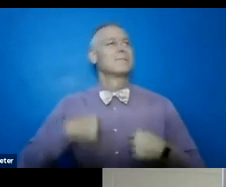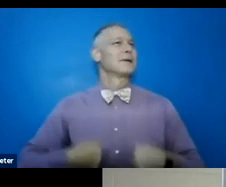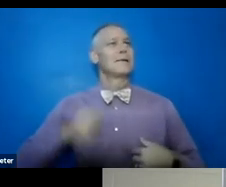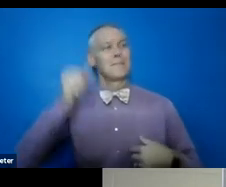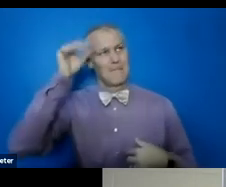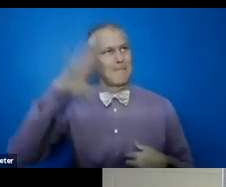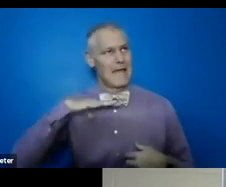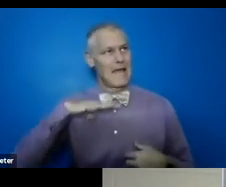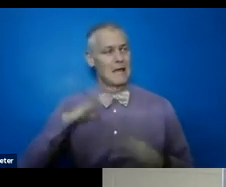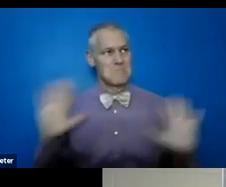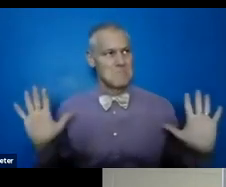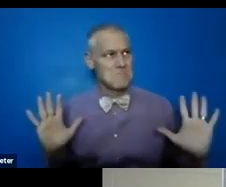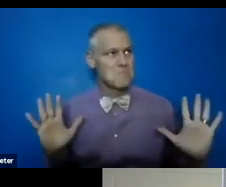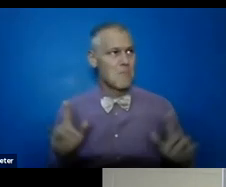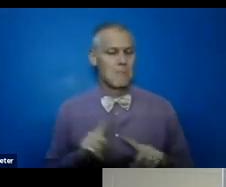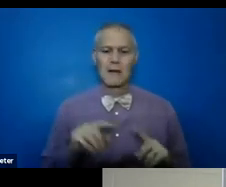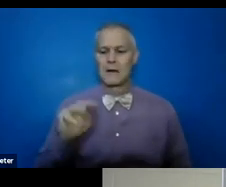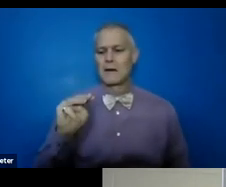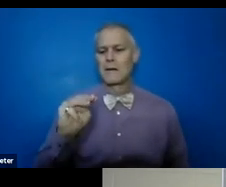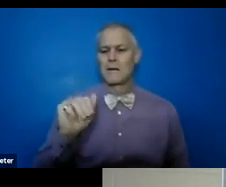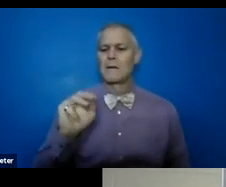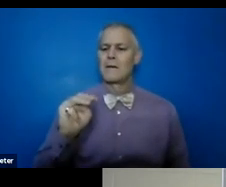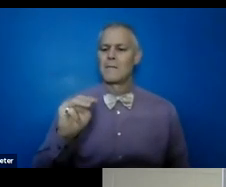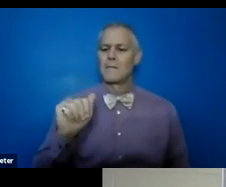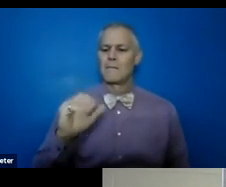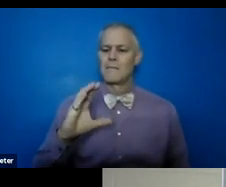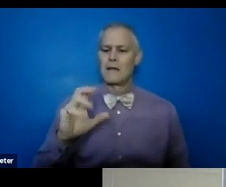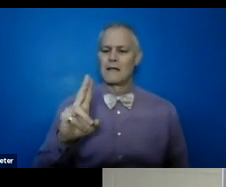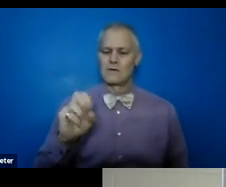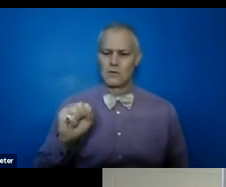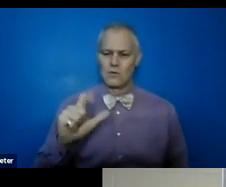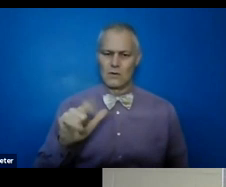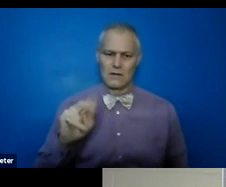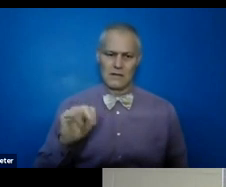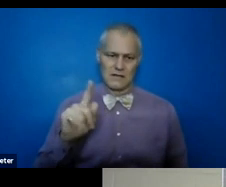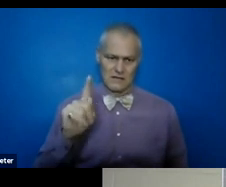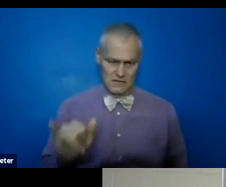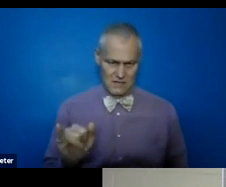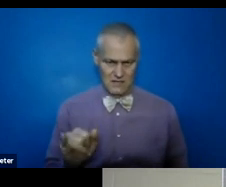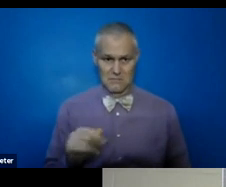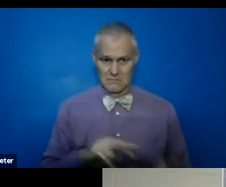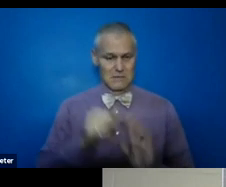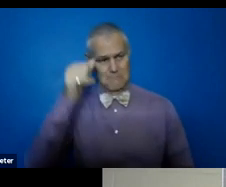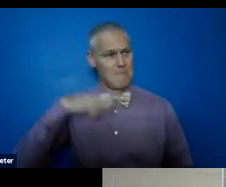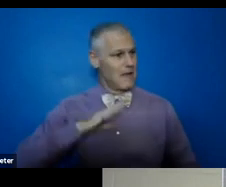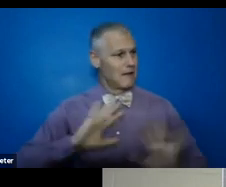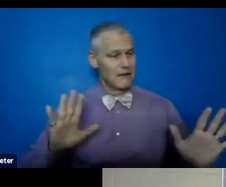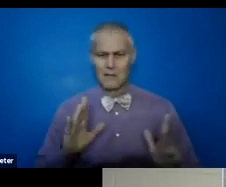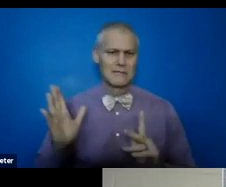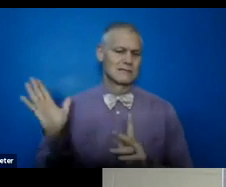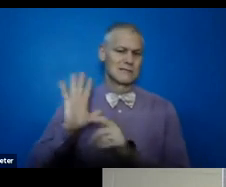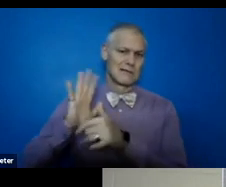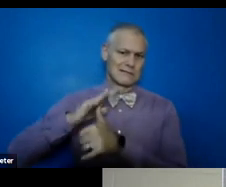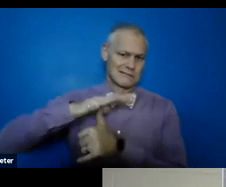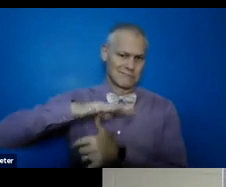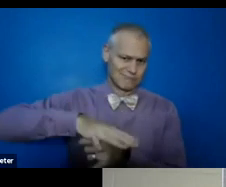person. Masculinity doesn't mean being a male person. It means the expectations and pressures put onto you that I've tried to make the case are